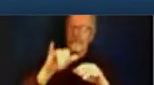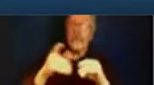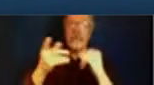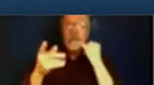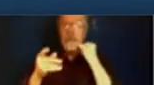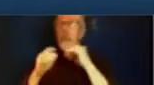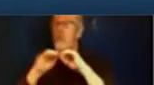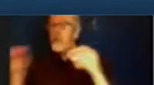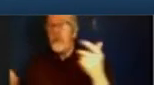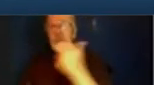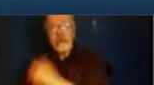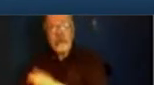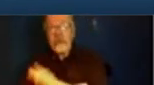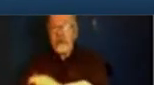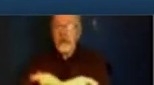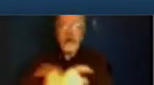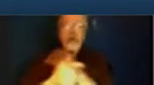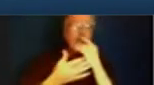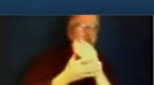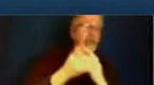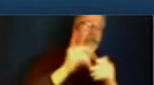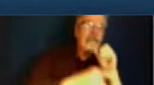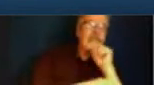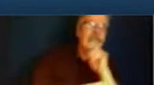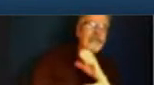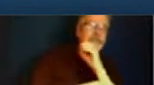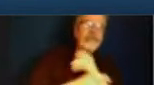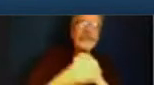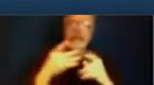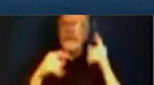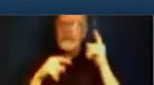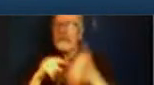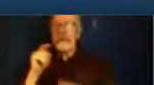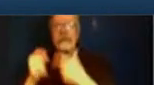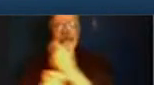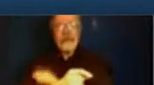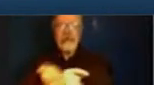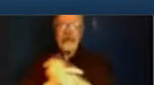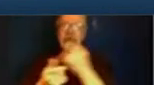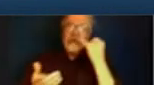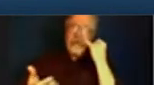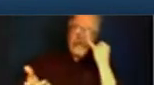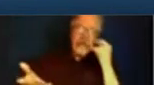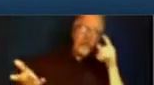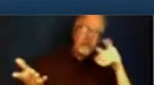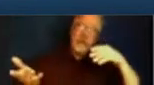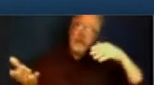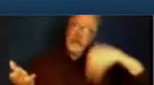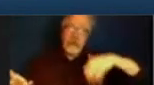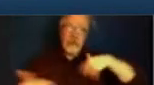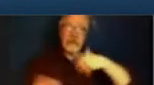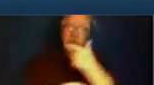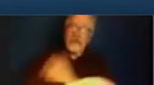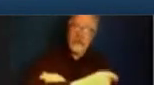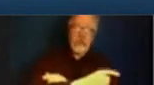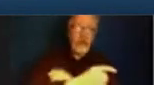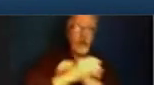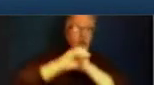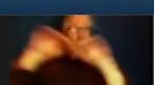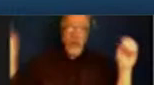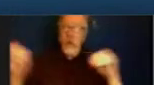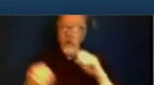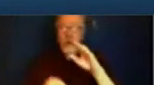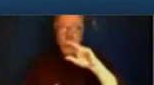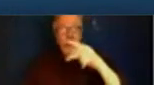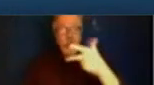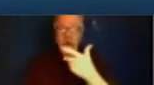not up to date on your vaccine, so you're not vaccinated as an adult and not boosted as an adult or not vaccinated as a